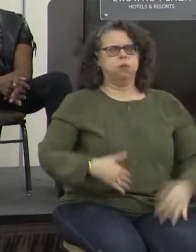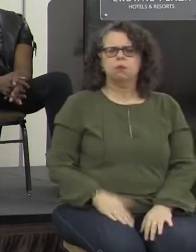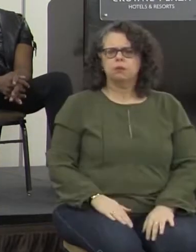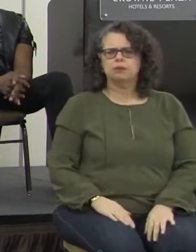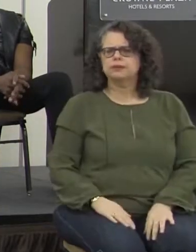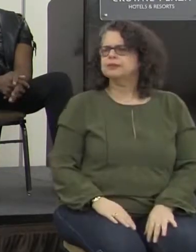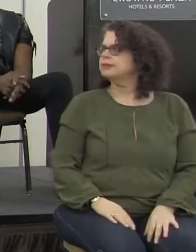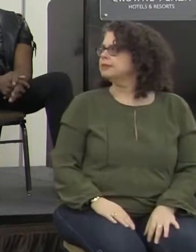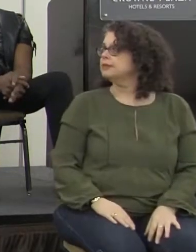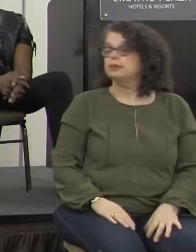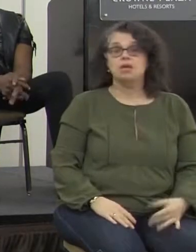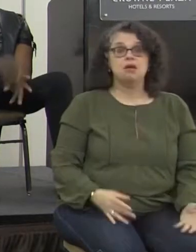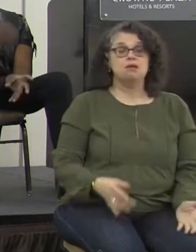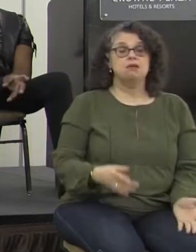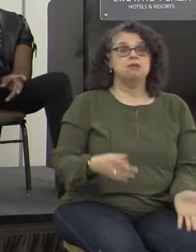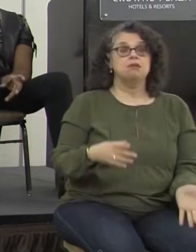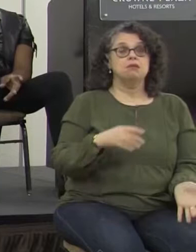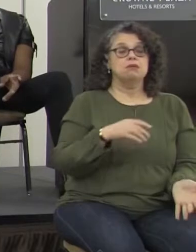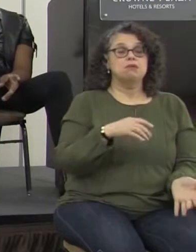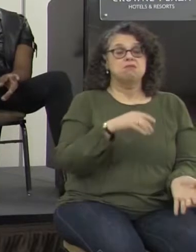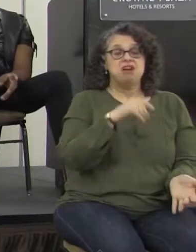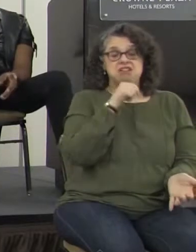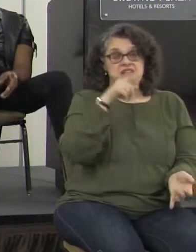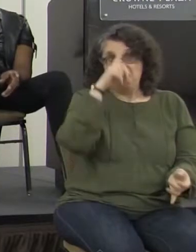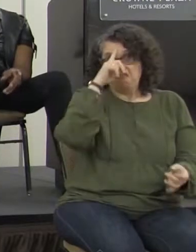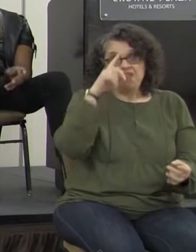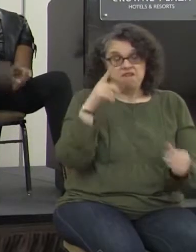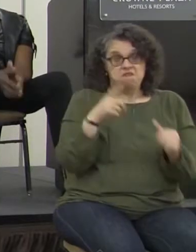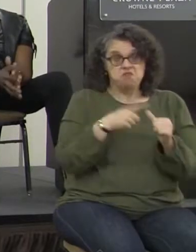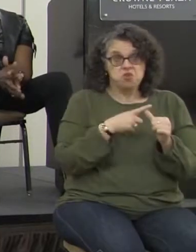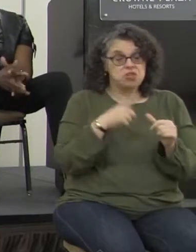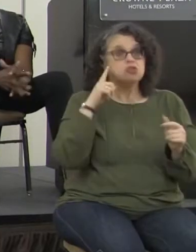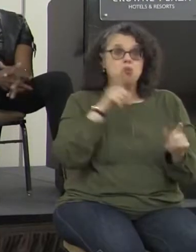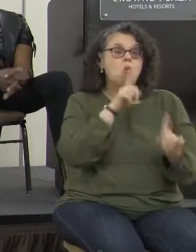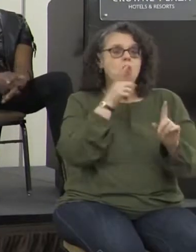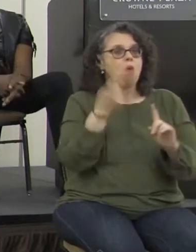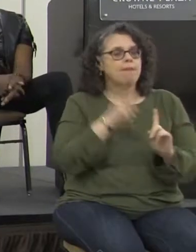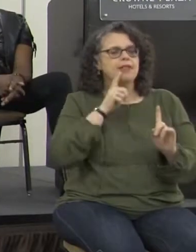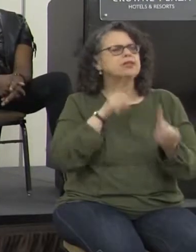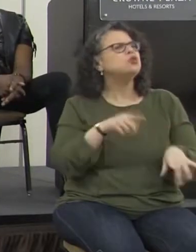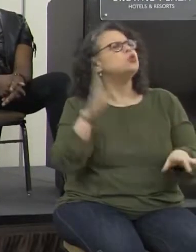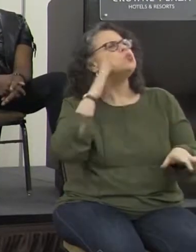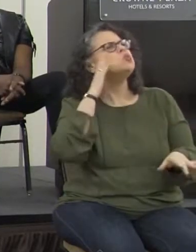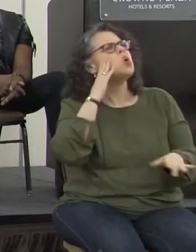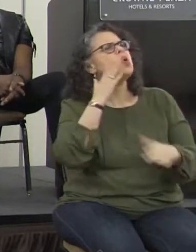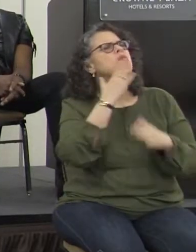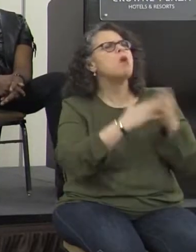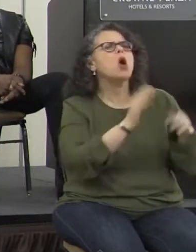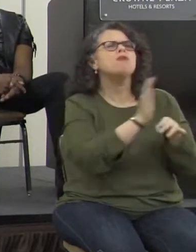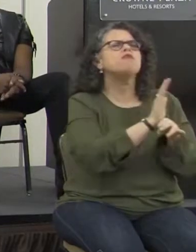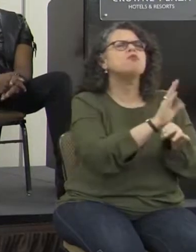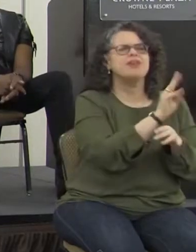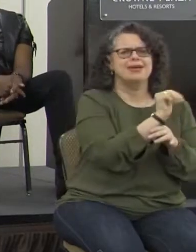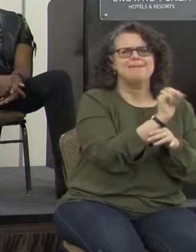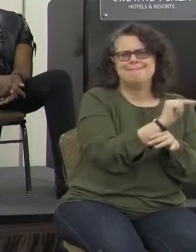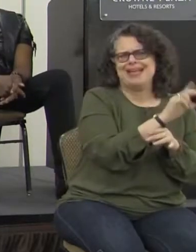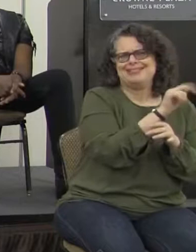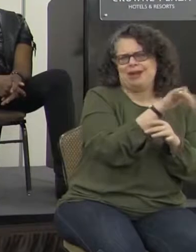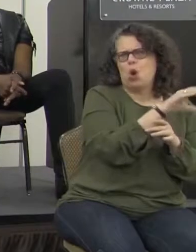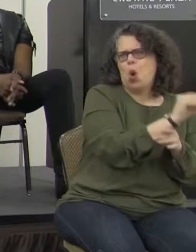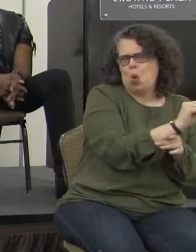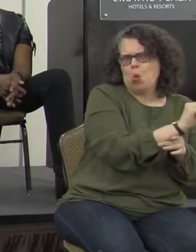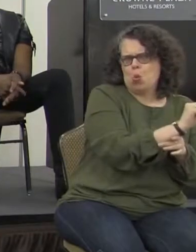and without thinking about it at all, I said, "Well, you know that scene in Mandingo